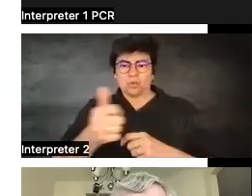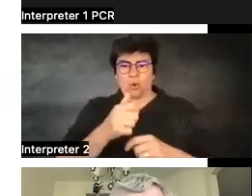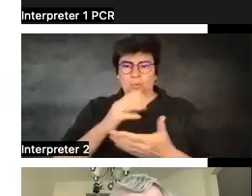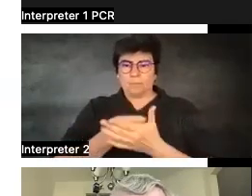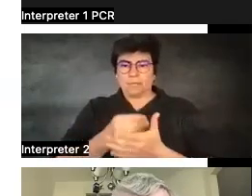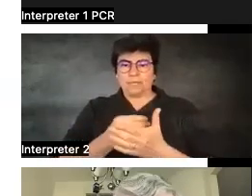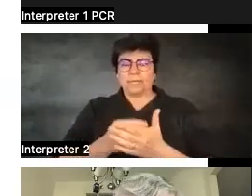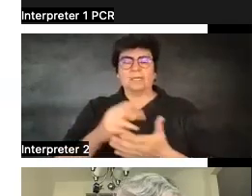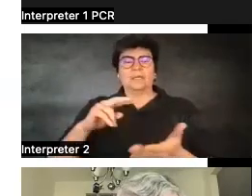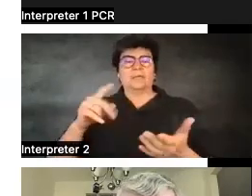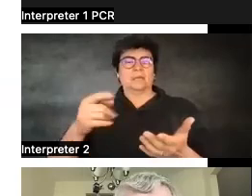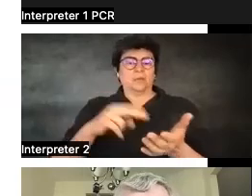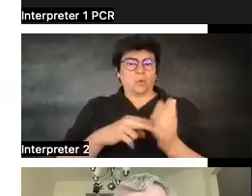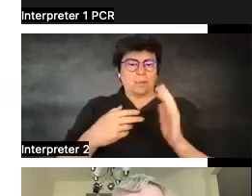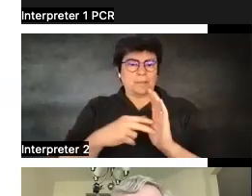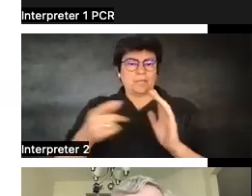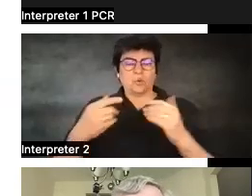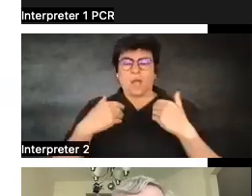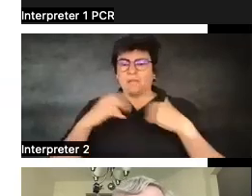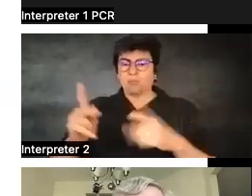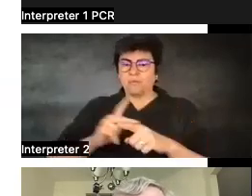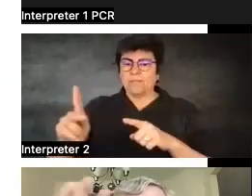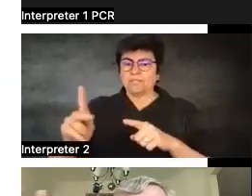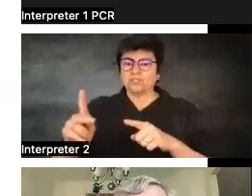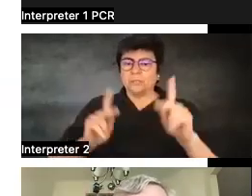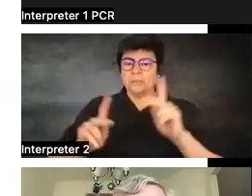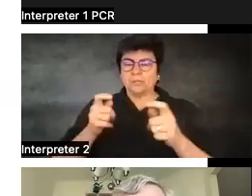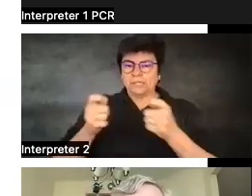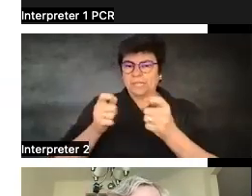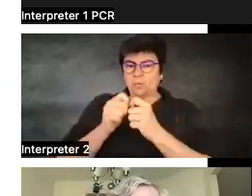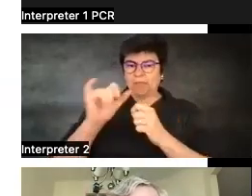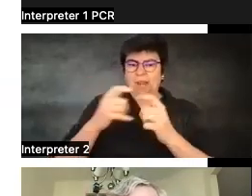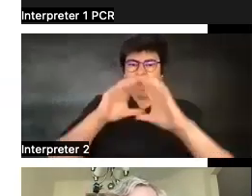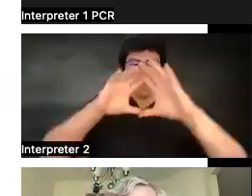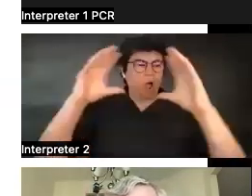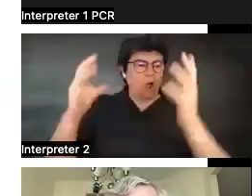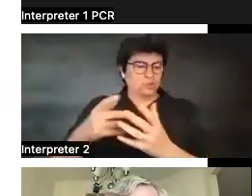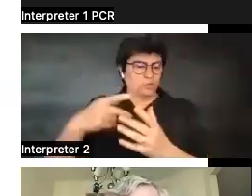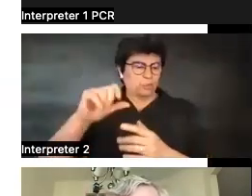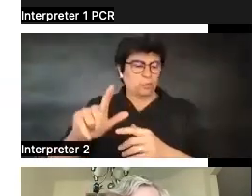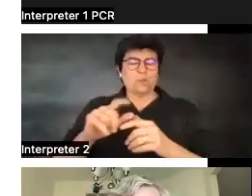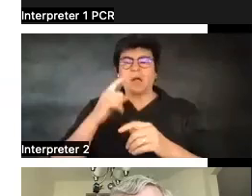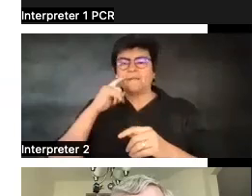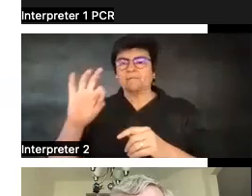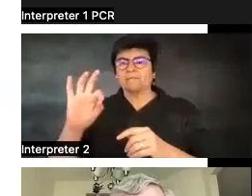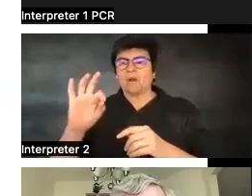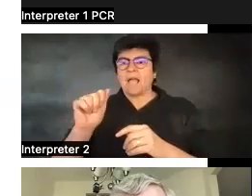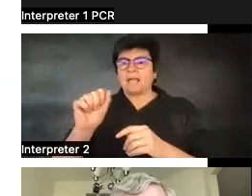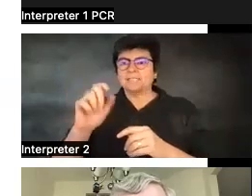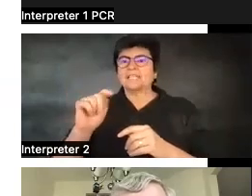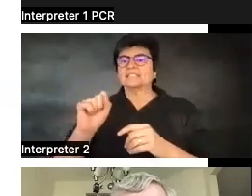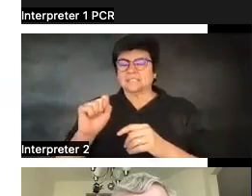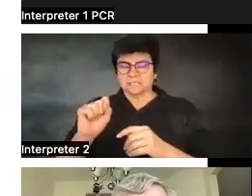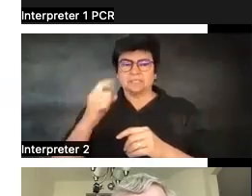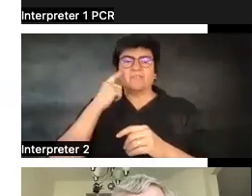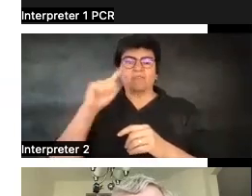you've got professionals dealing with it in a much larger pool of assets than you possibly